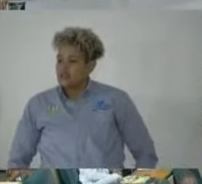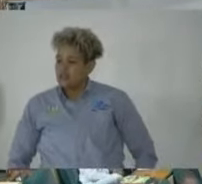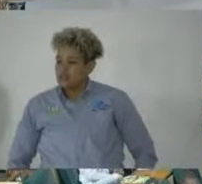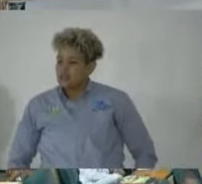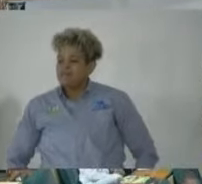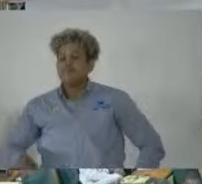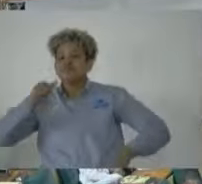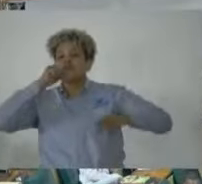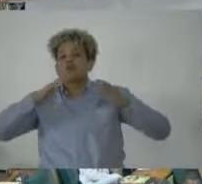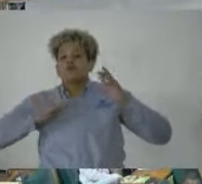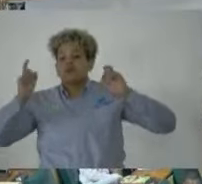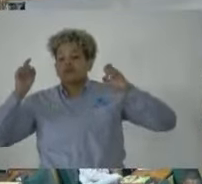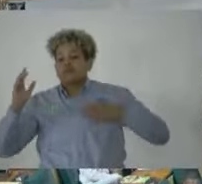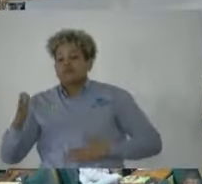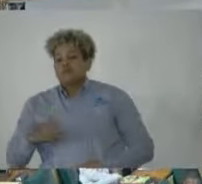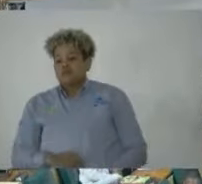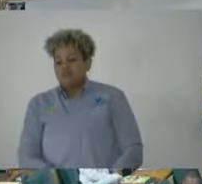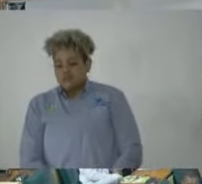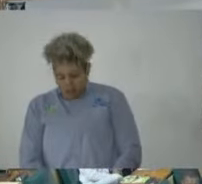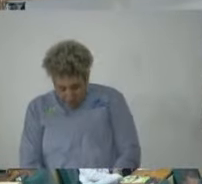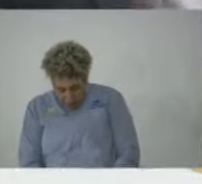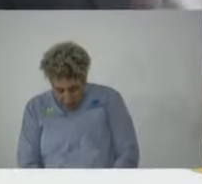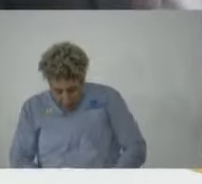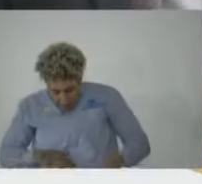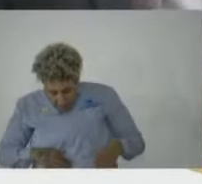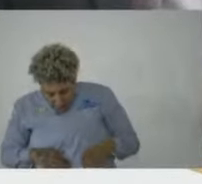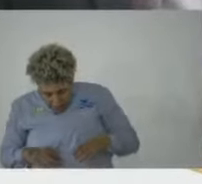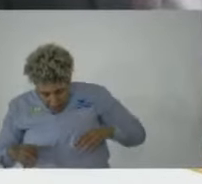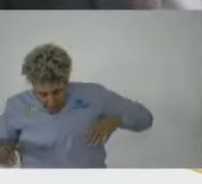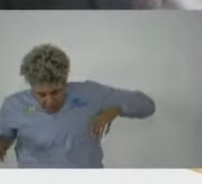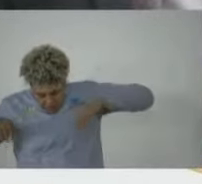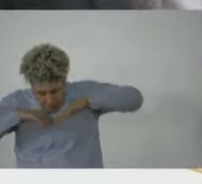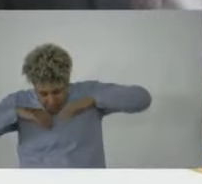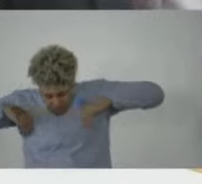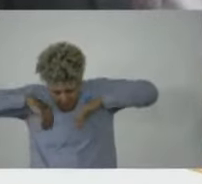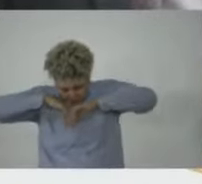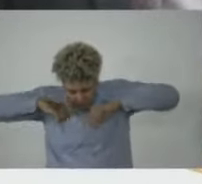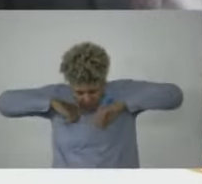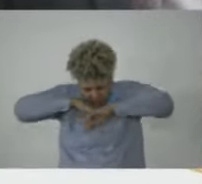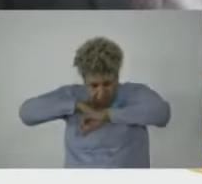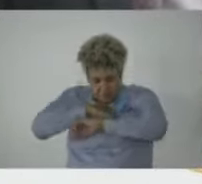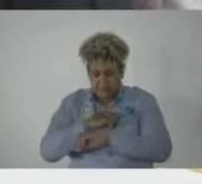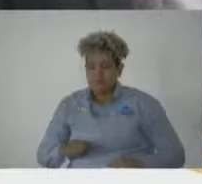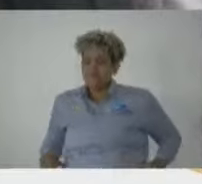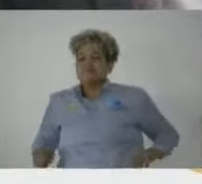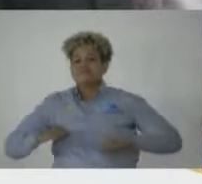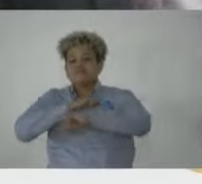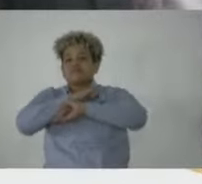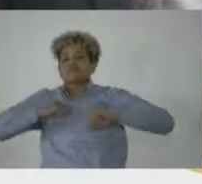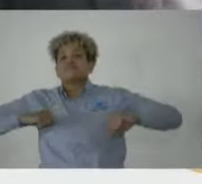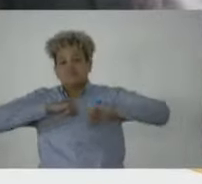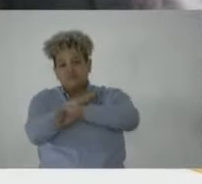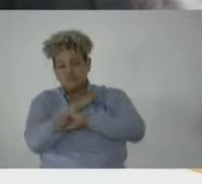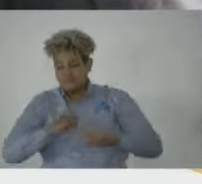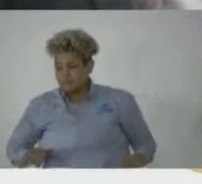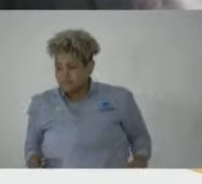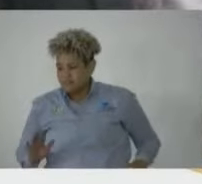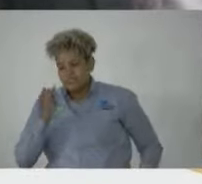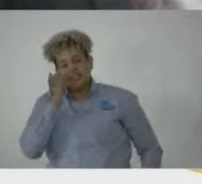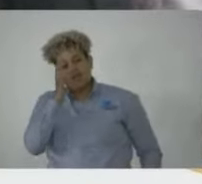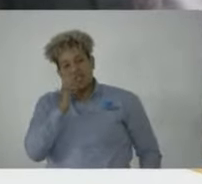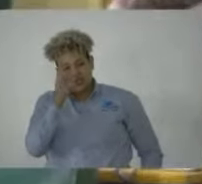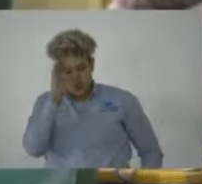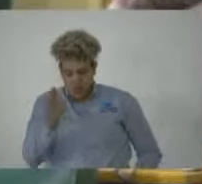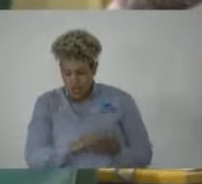So, Madam Speaker, Jamaica needed the revenue. Jamaica, if you listen, you will